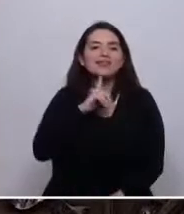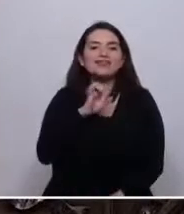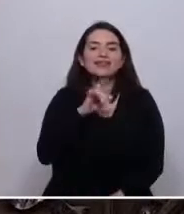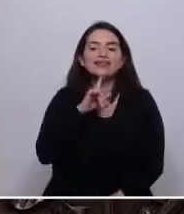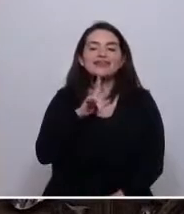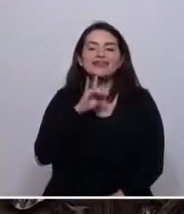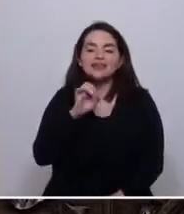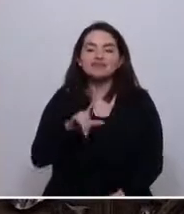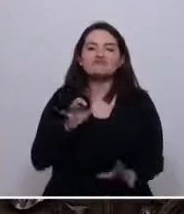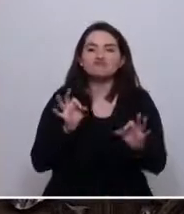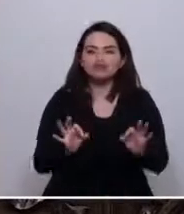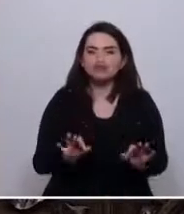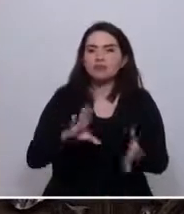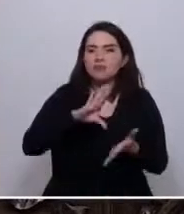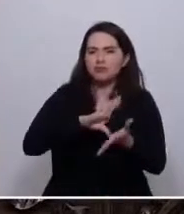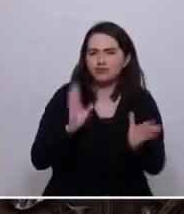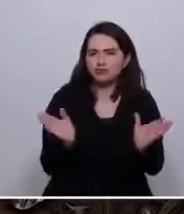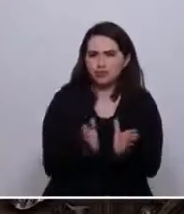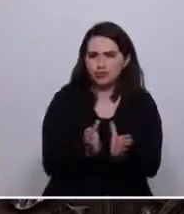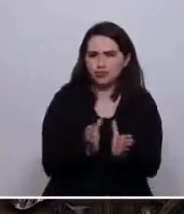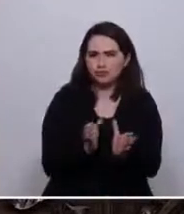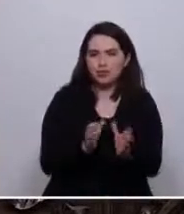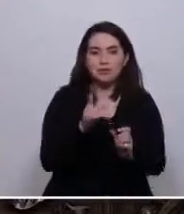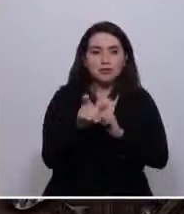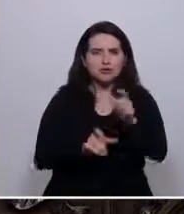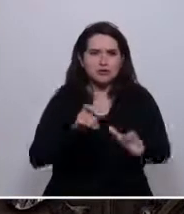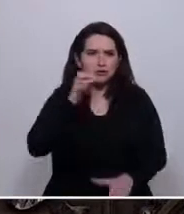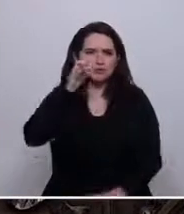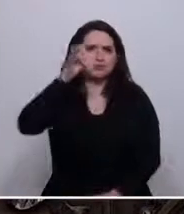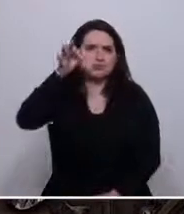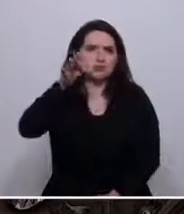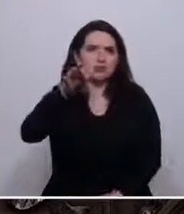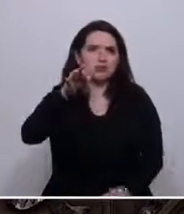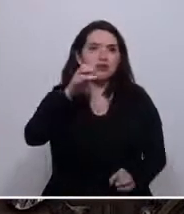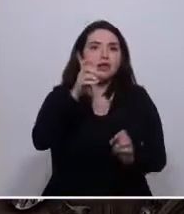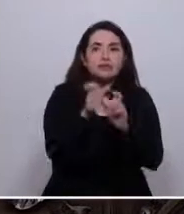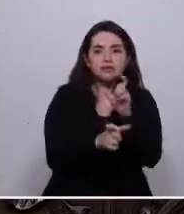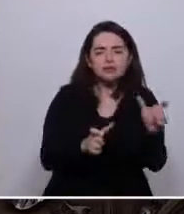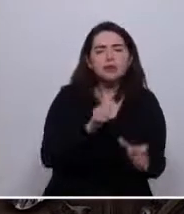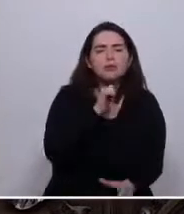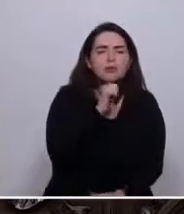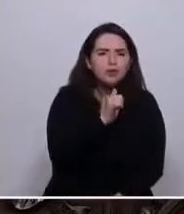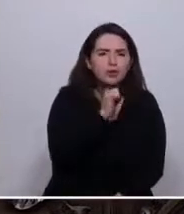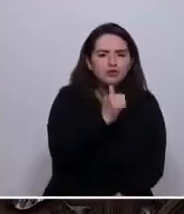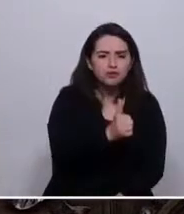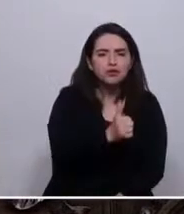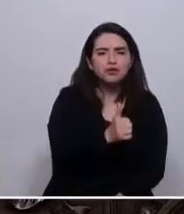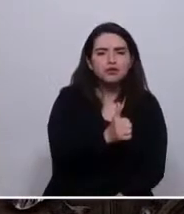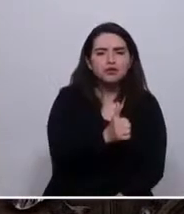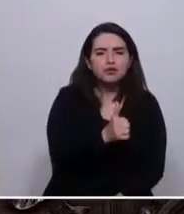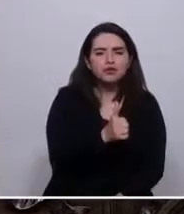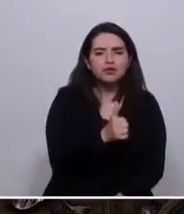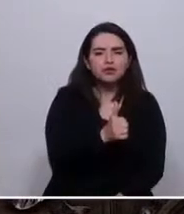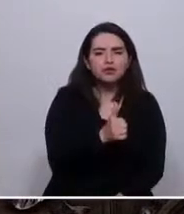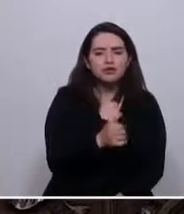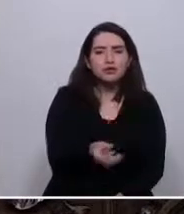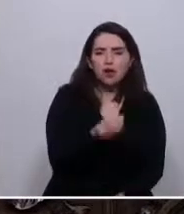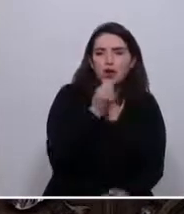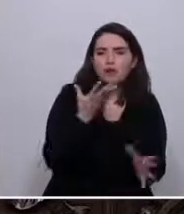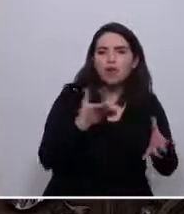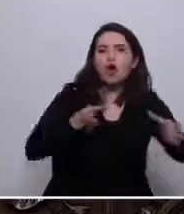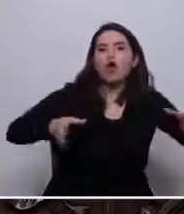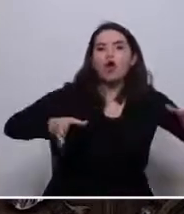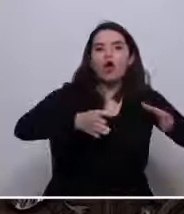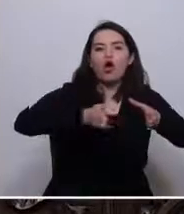Efectivamente, it's small country where there is everything, from very rich to very poor people who still come in the comuns.